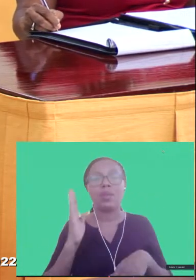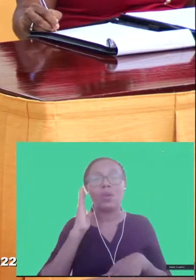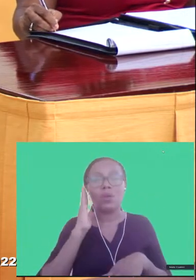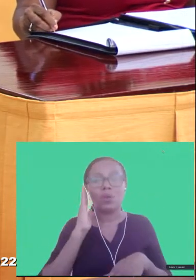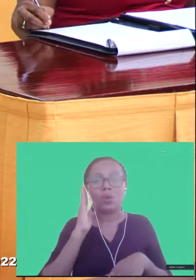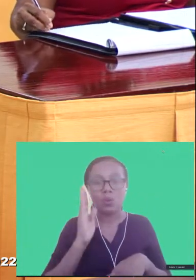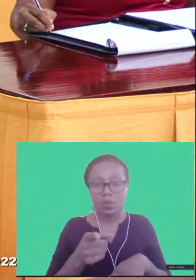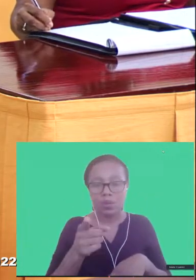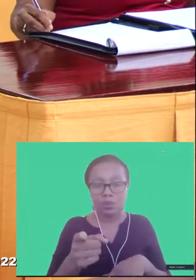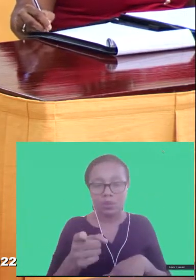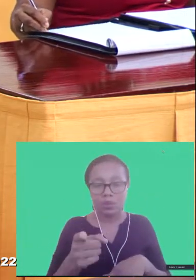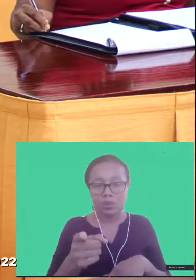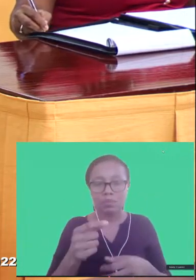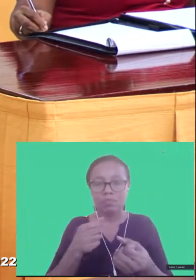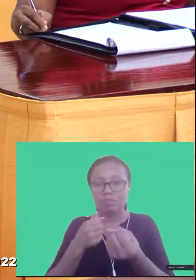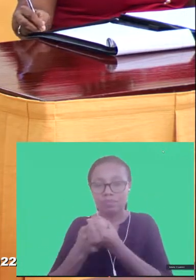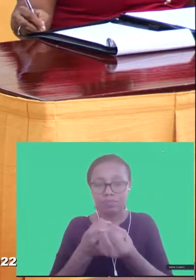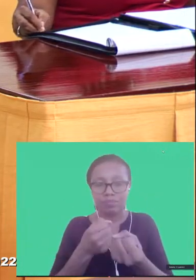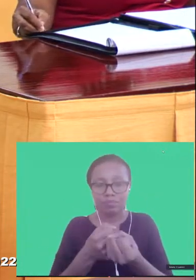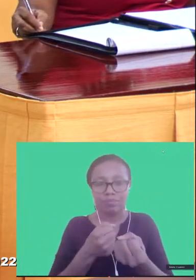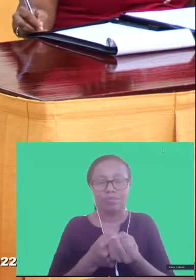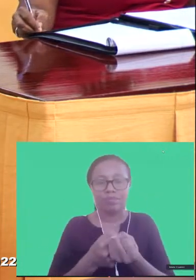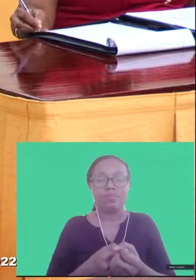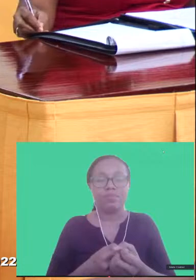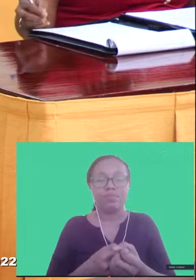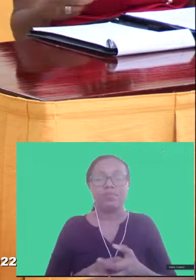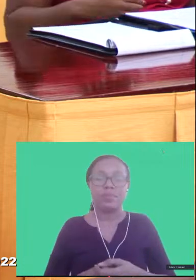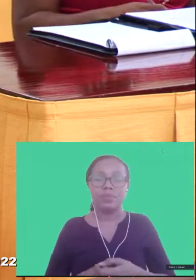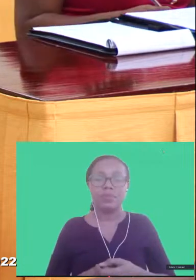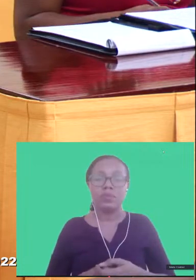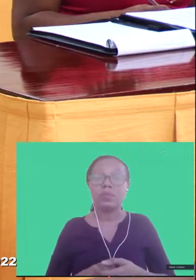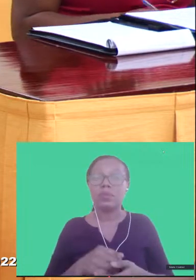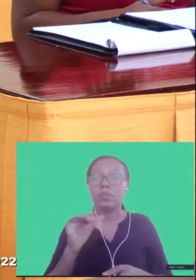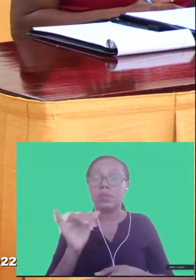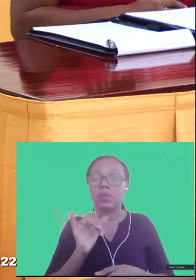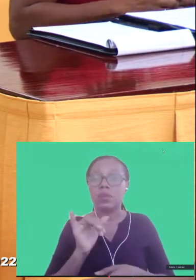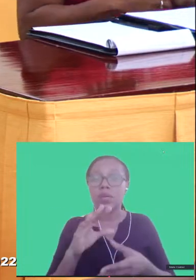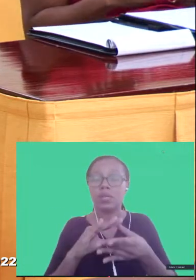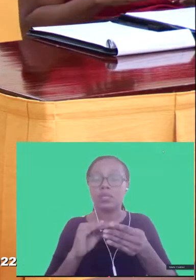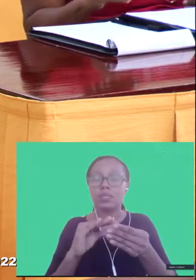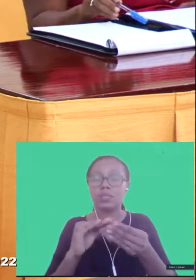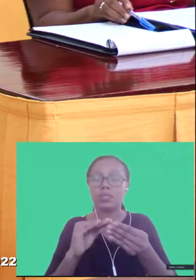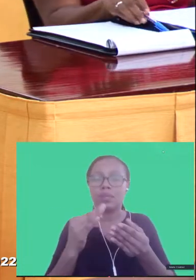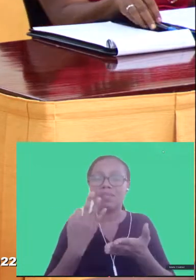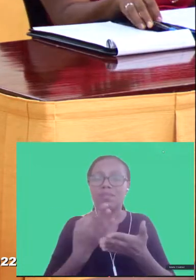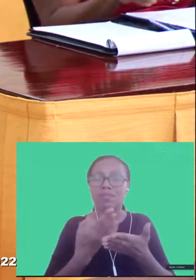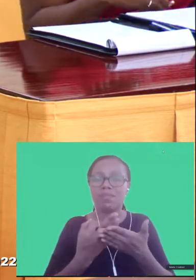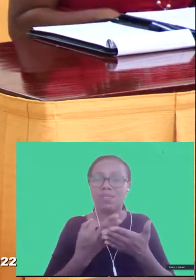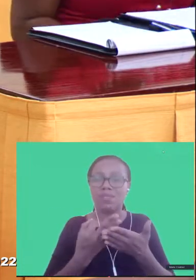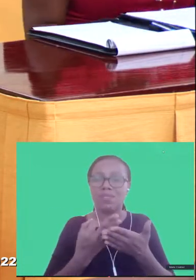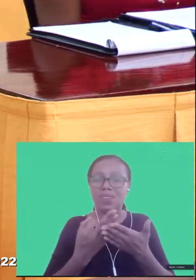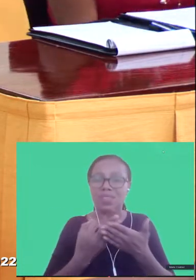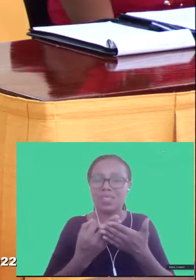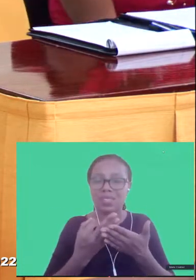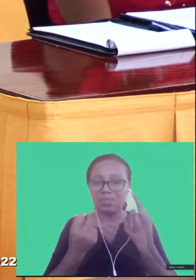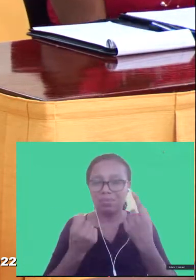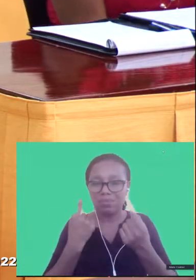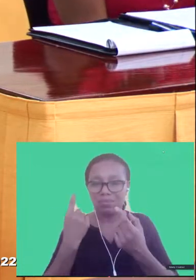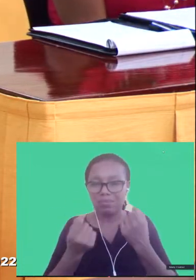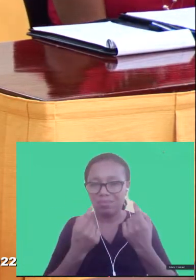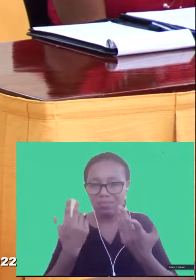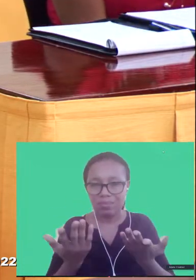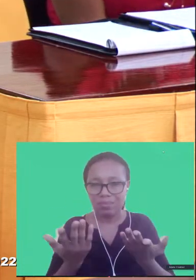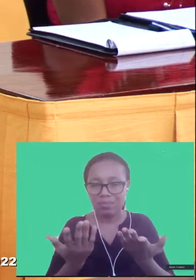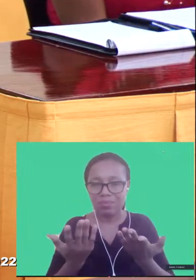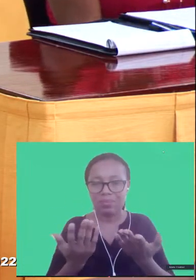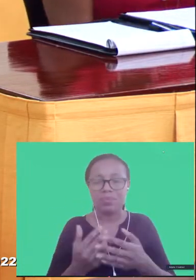was the question of financial literacy, and I thank him for it. There are two bugbears, I think, to small